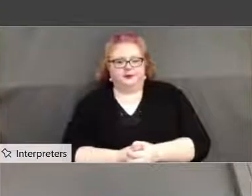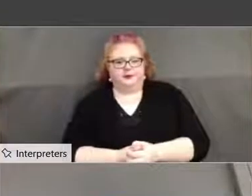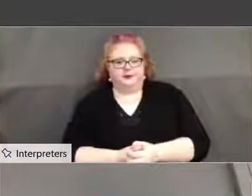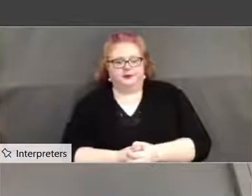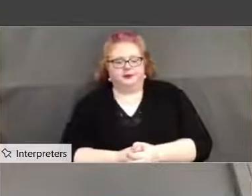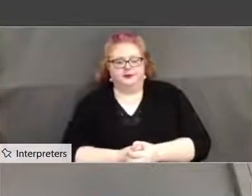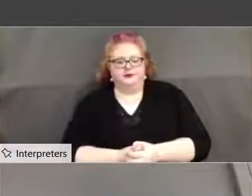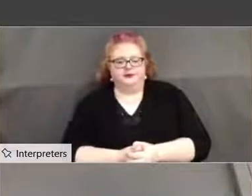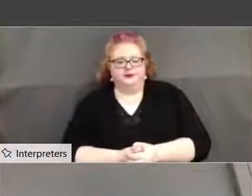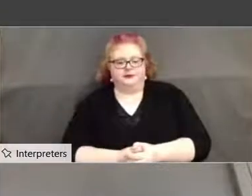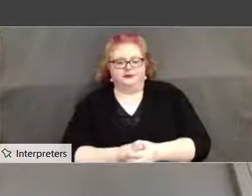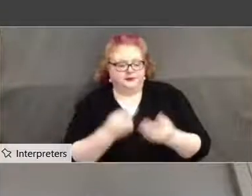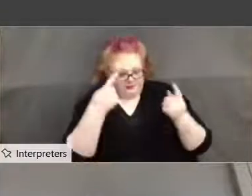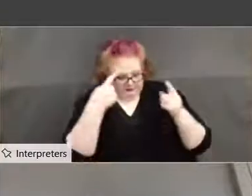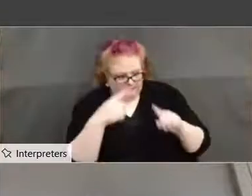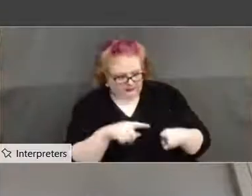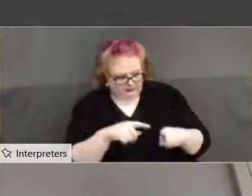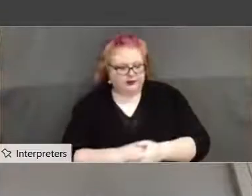Agreed.